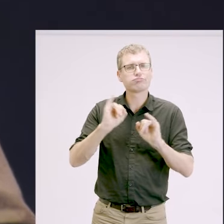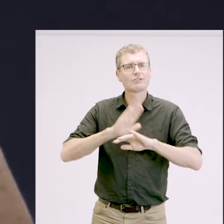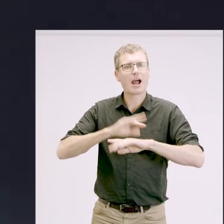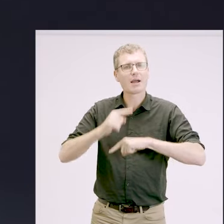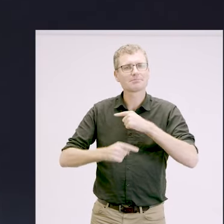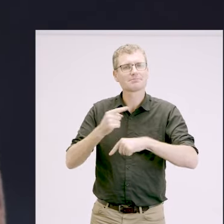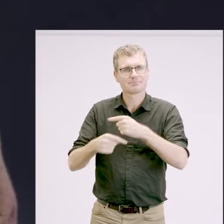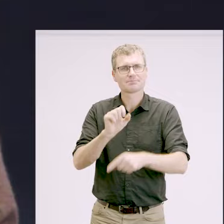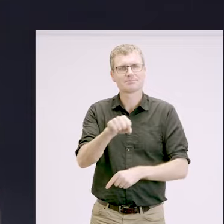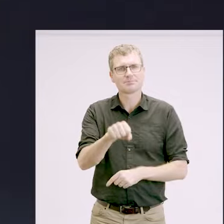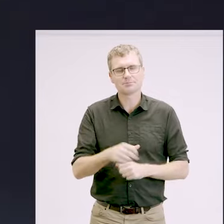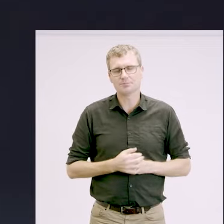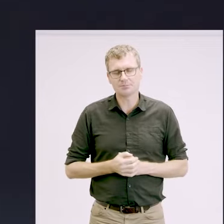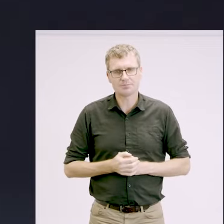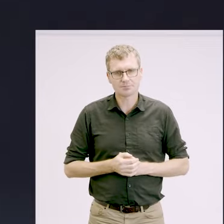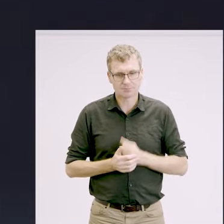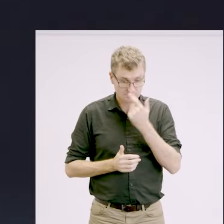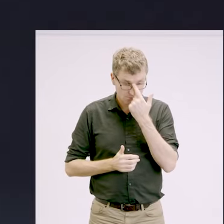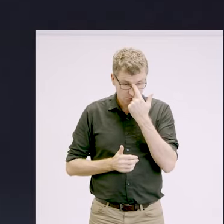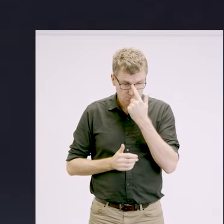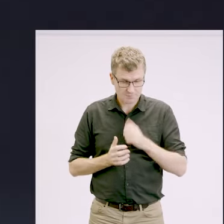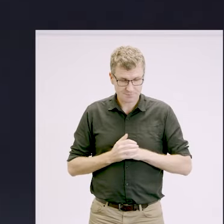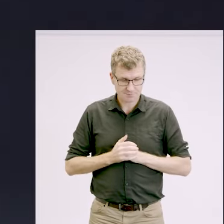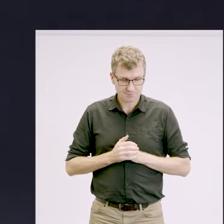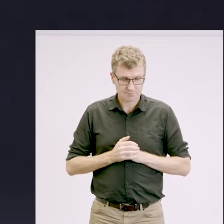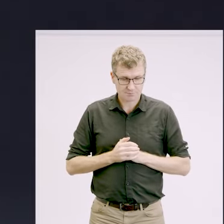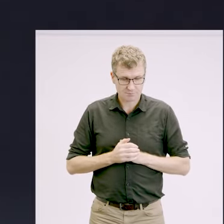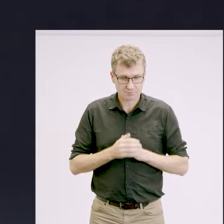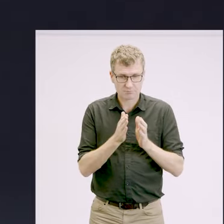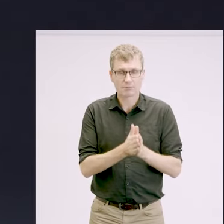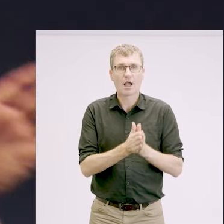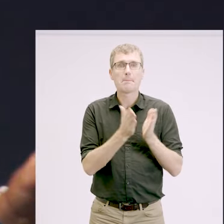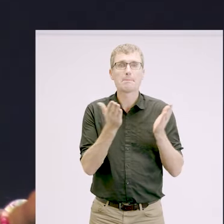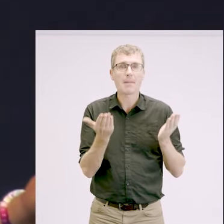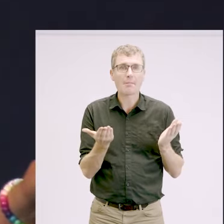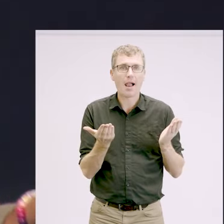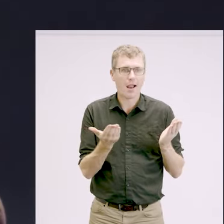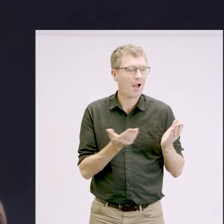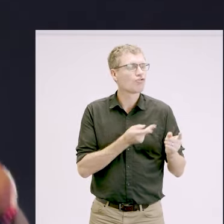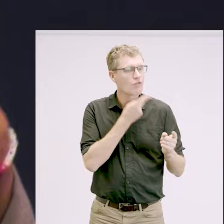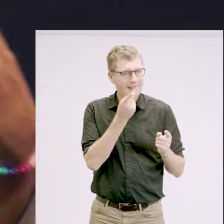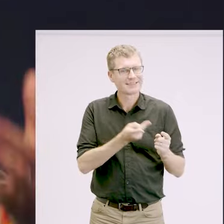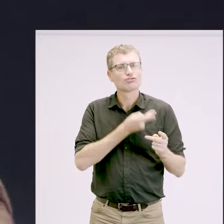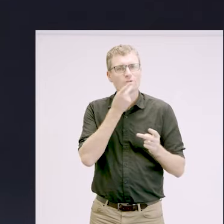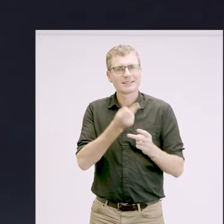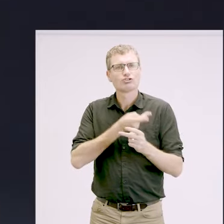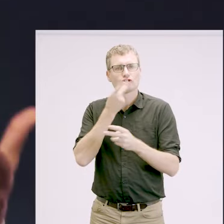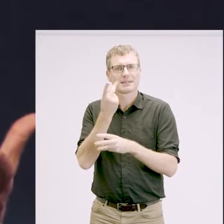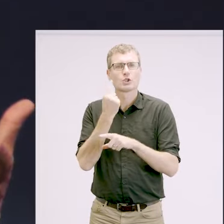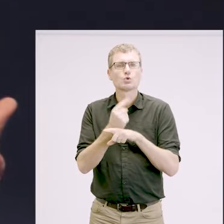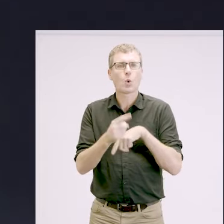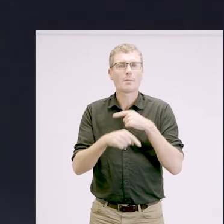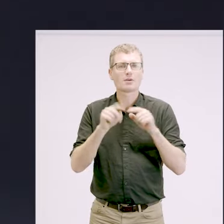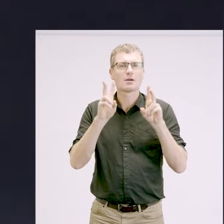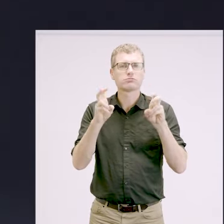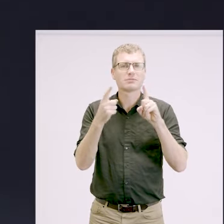right? So the whole Bible is filled with this language of